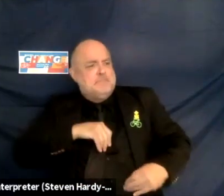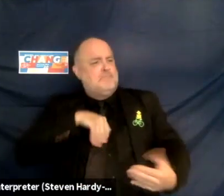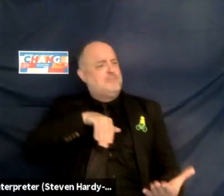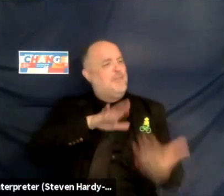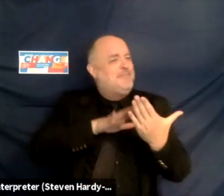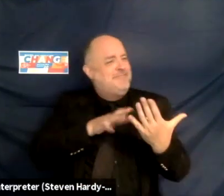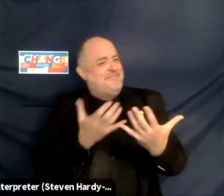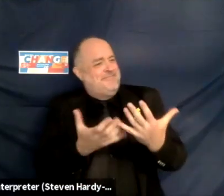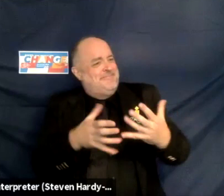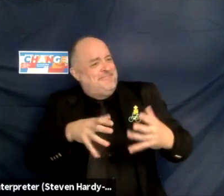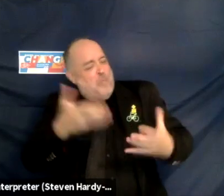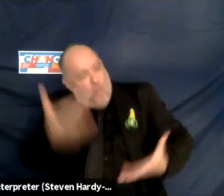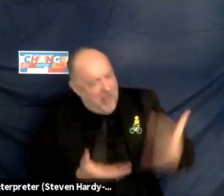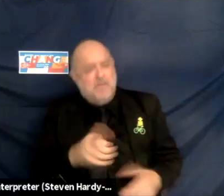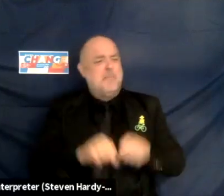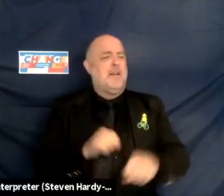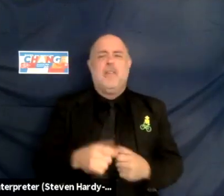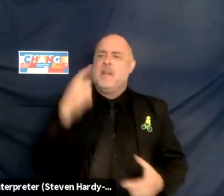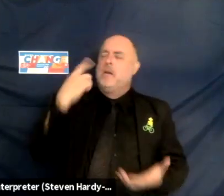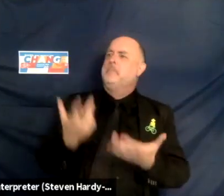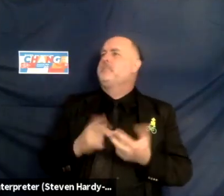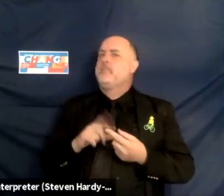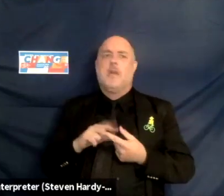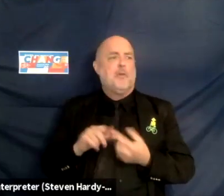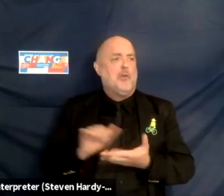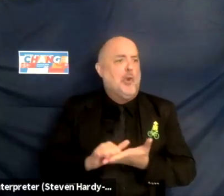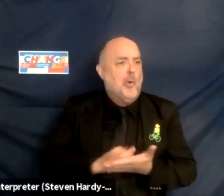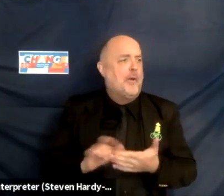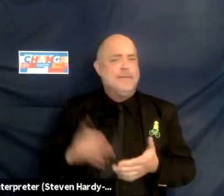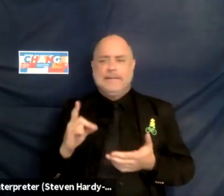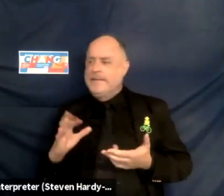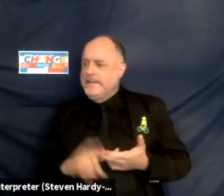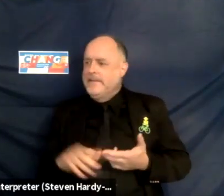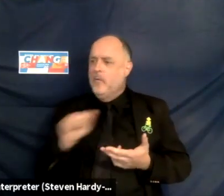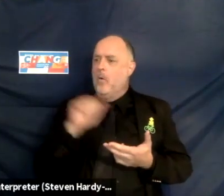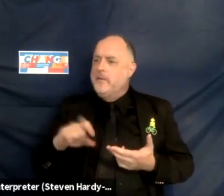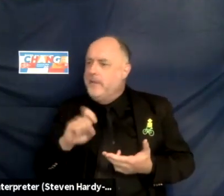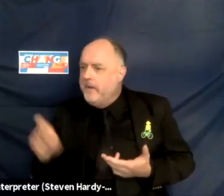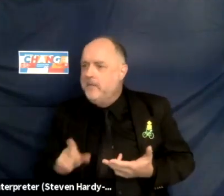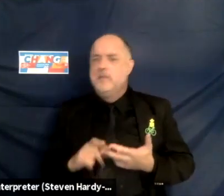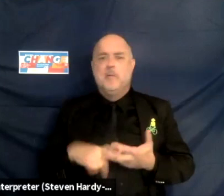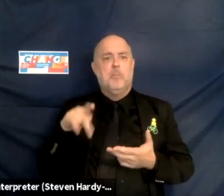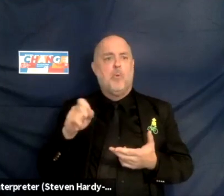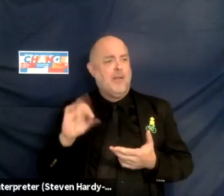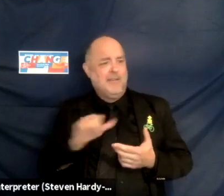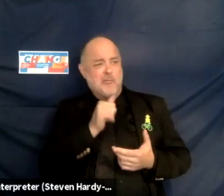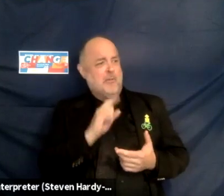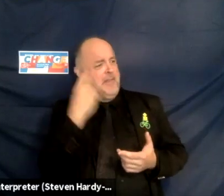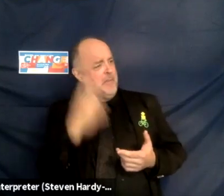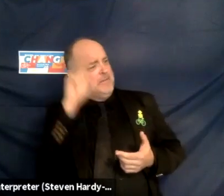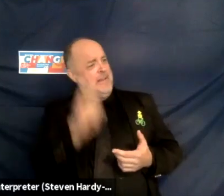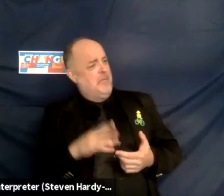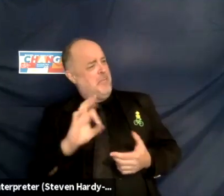they might think about New York or DC or Austin or Portland. Probably don't think about South Bend, but you all